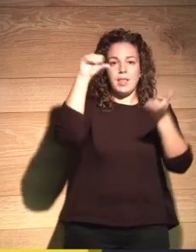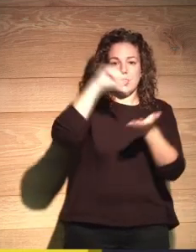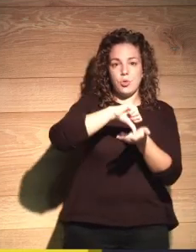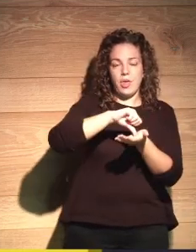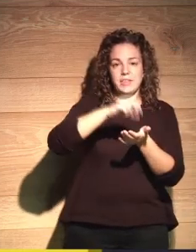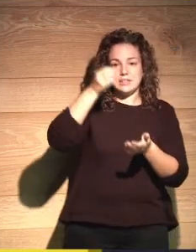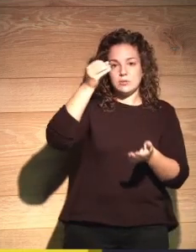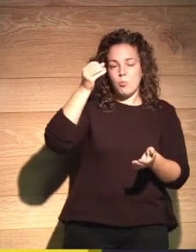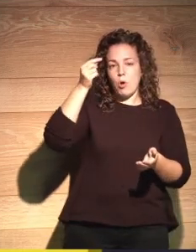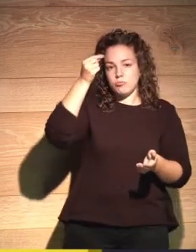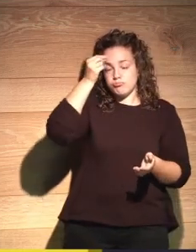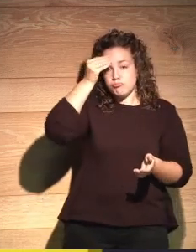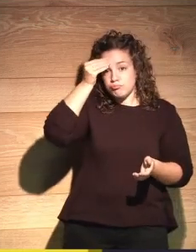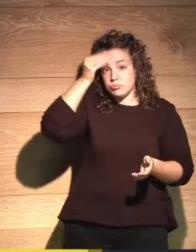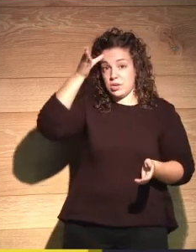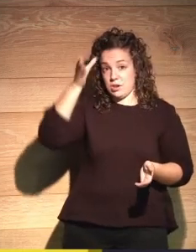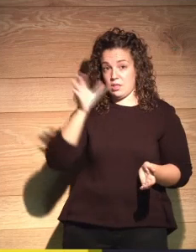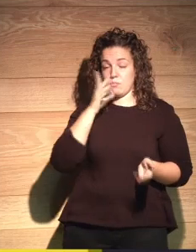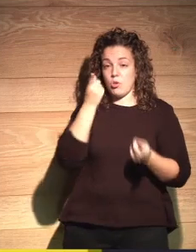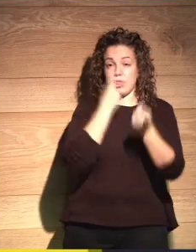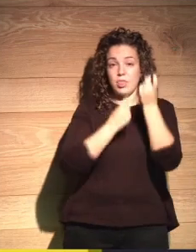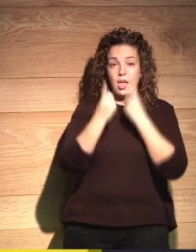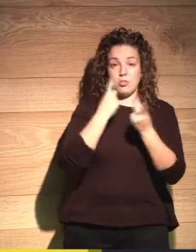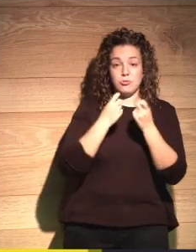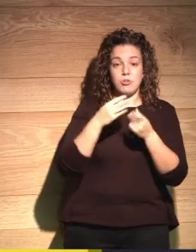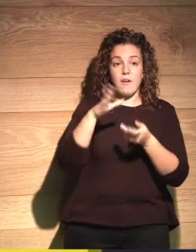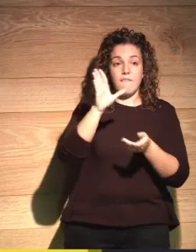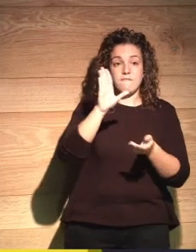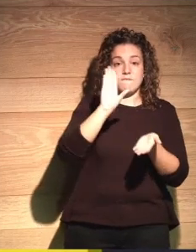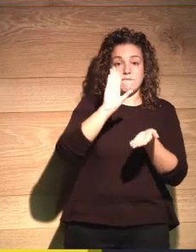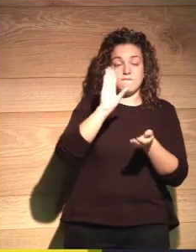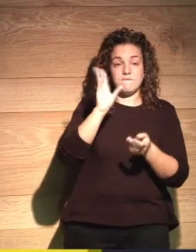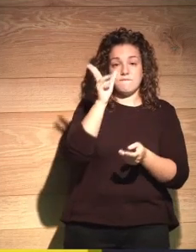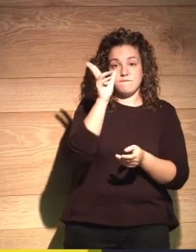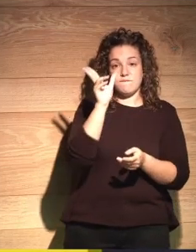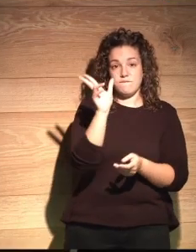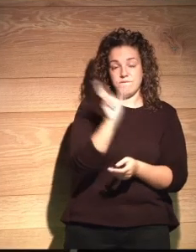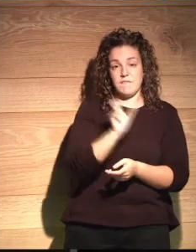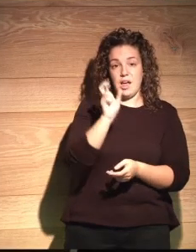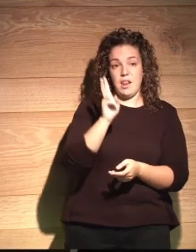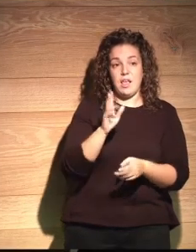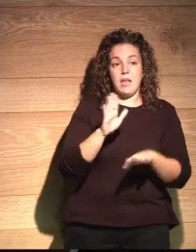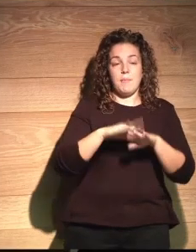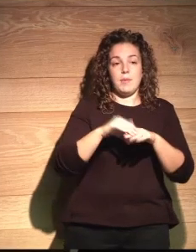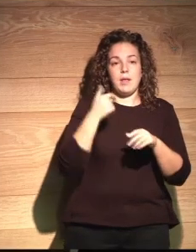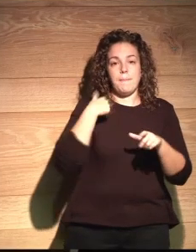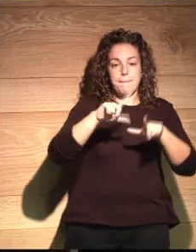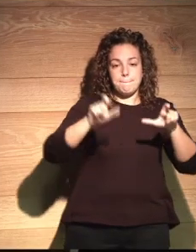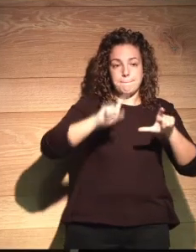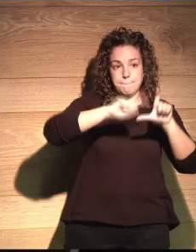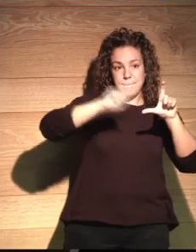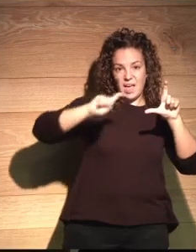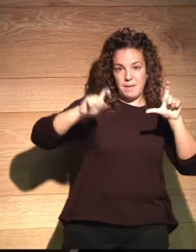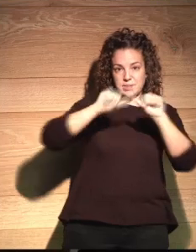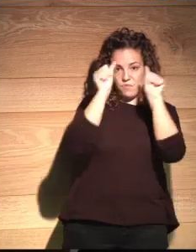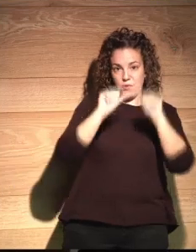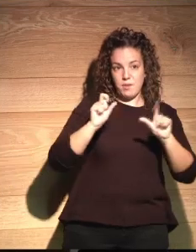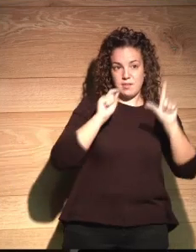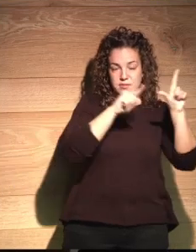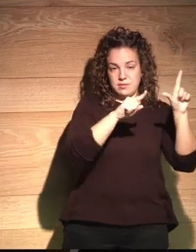data can help us understand the city in a different way. Because if you look at maps in the past, maps look like this. That's a beautiful map. It's a